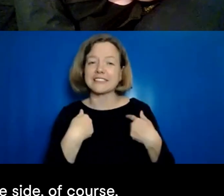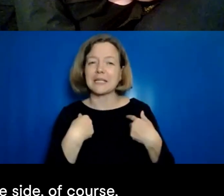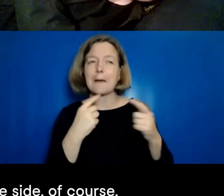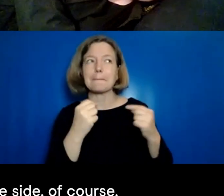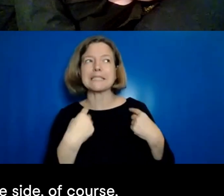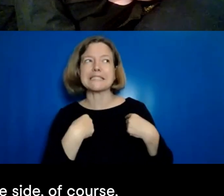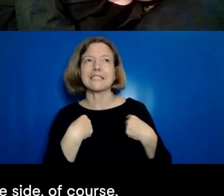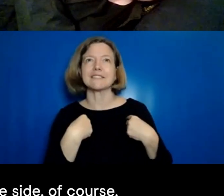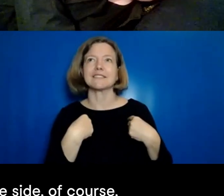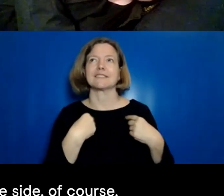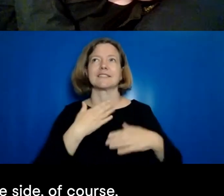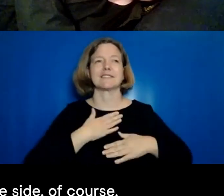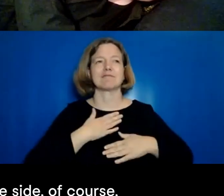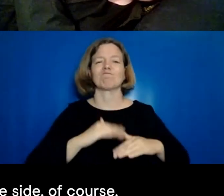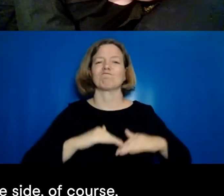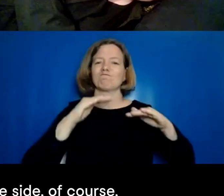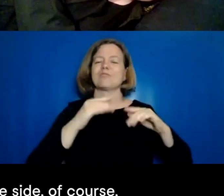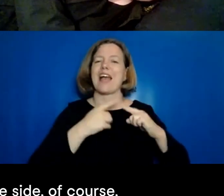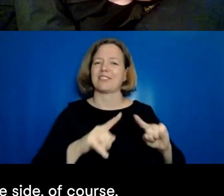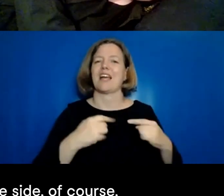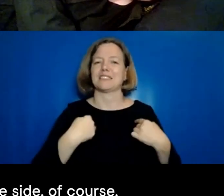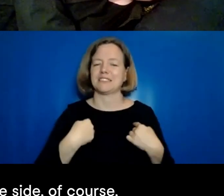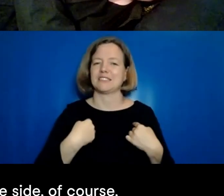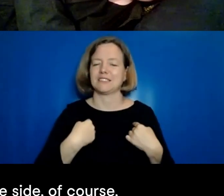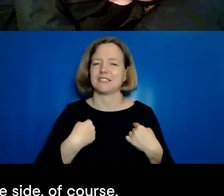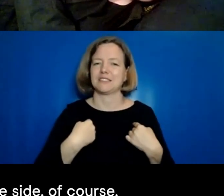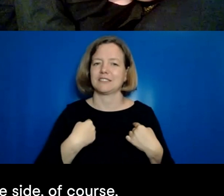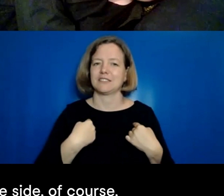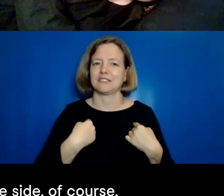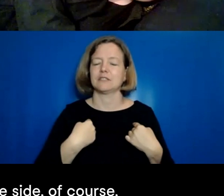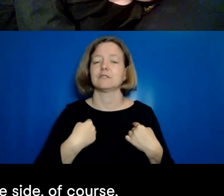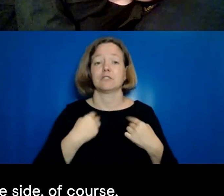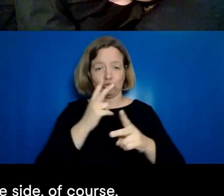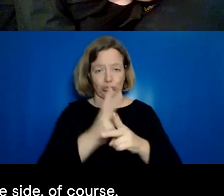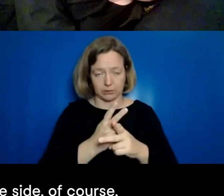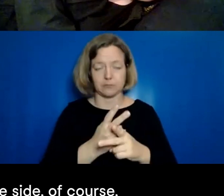the one side, of course, coming with a lot of privilege,